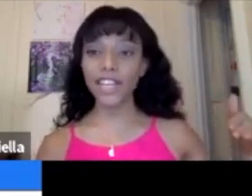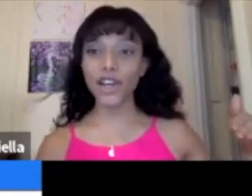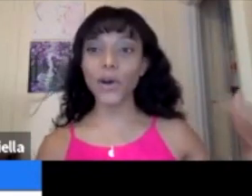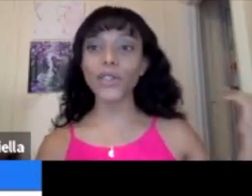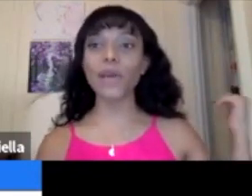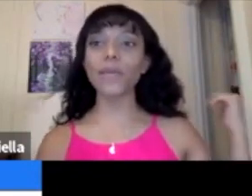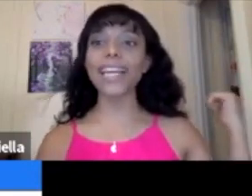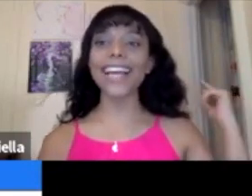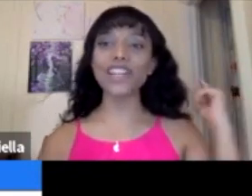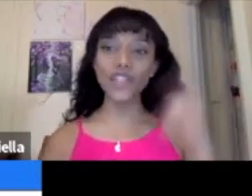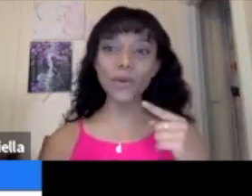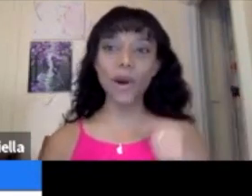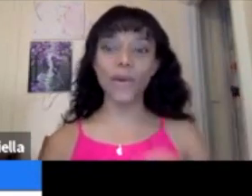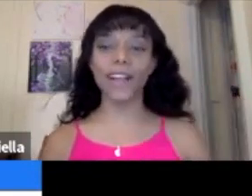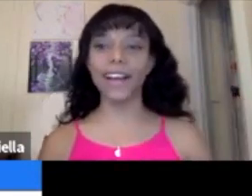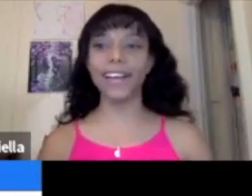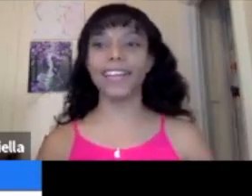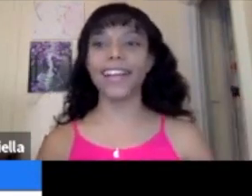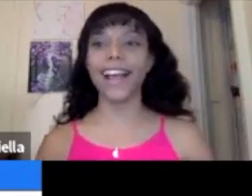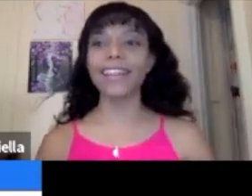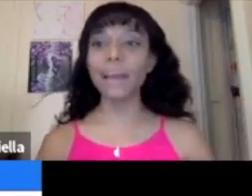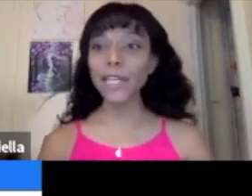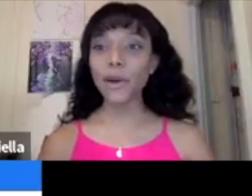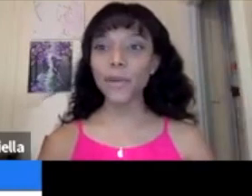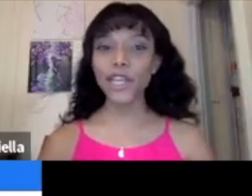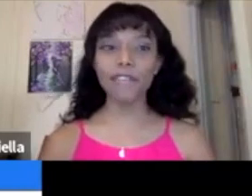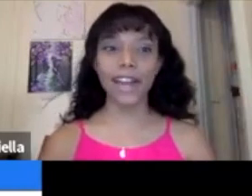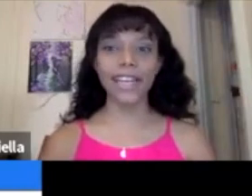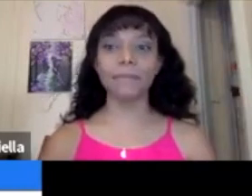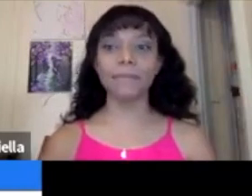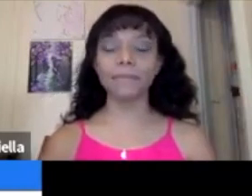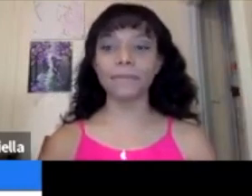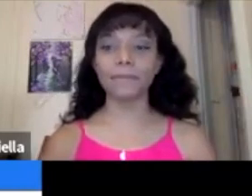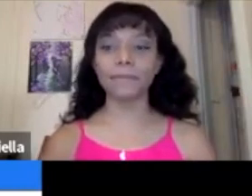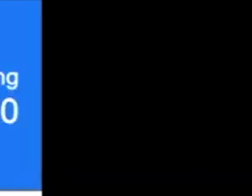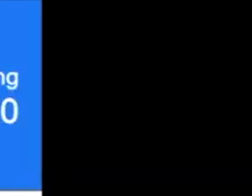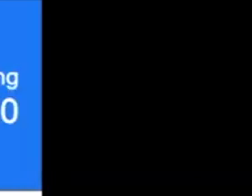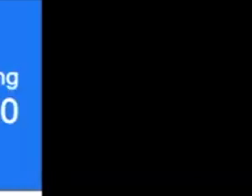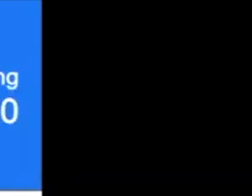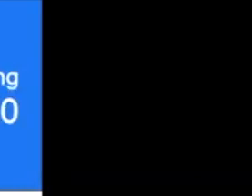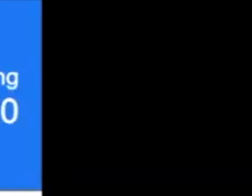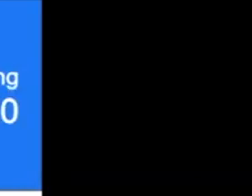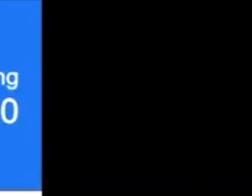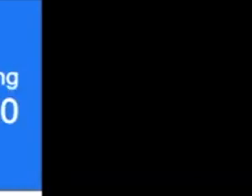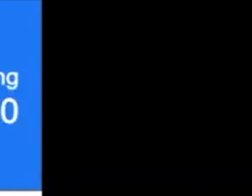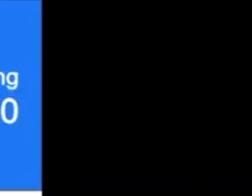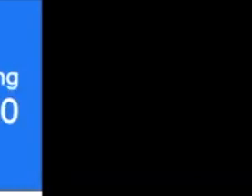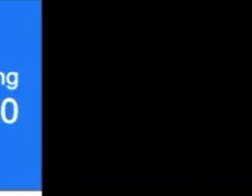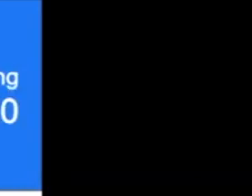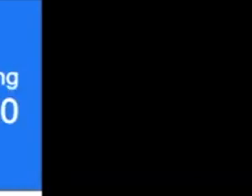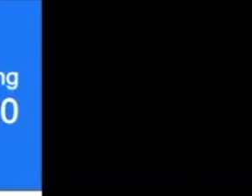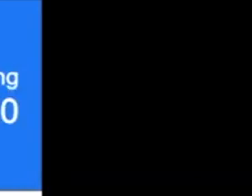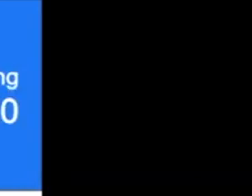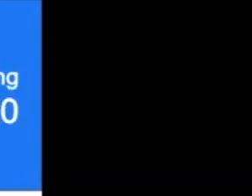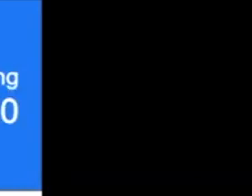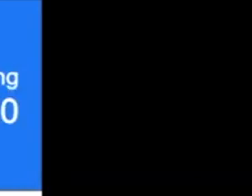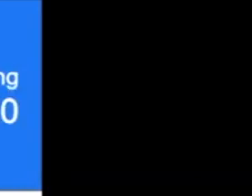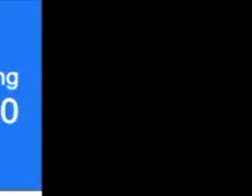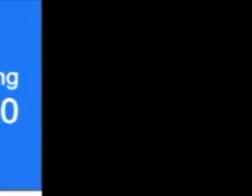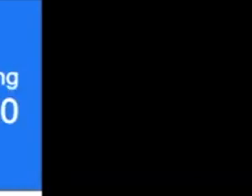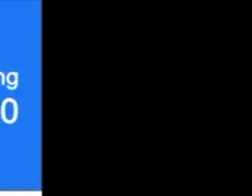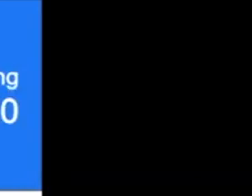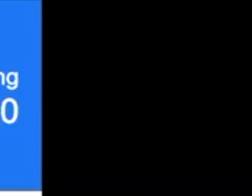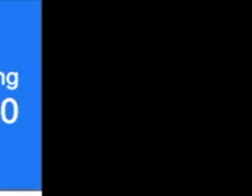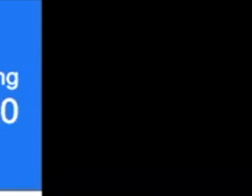on video so that we can get you online. Let me know when you're ready. Hi everyone, I am here. I'm not able to start my